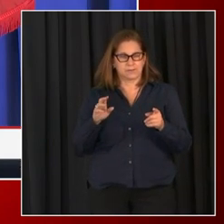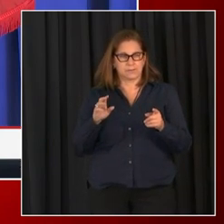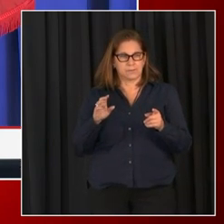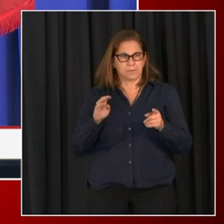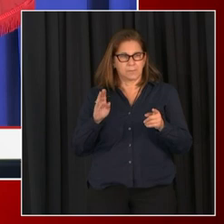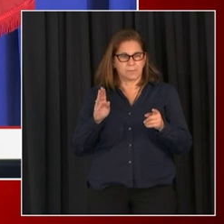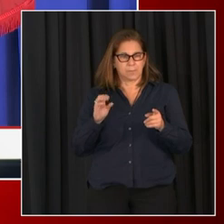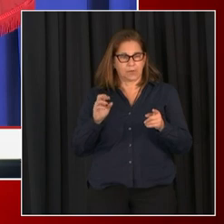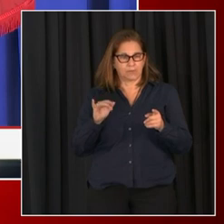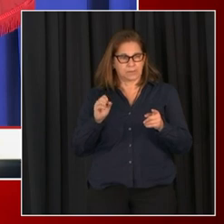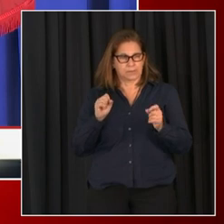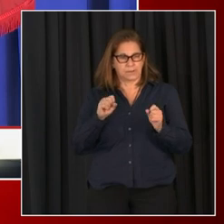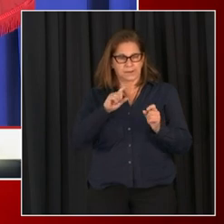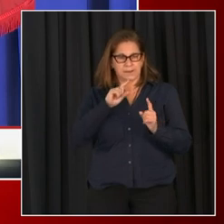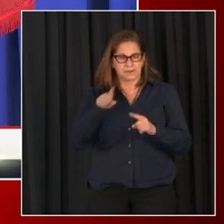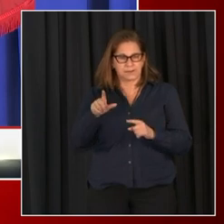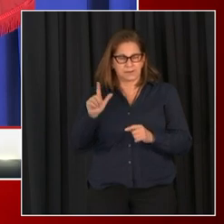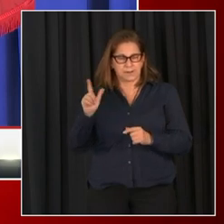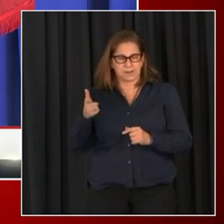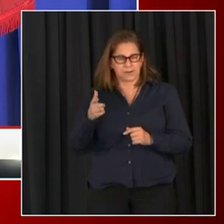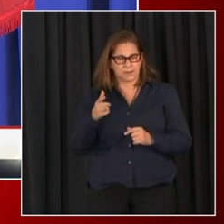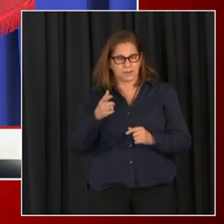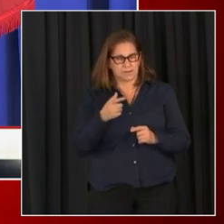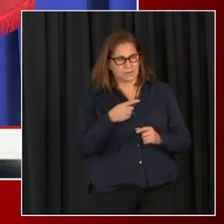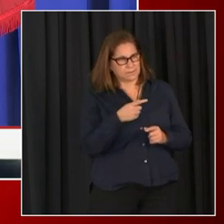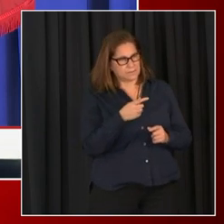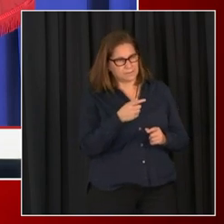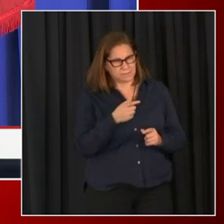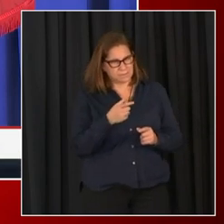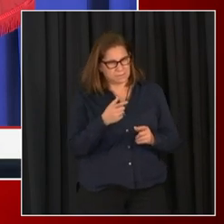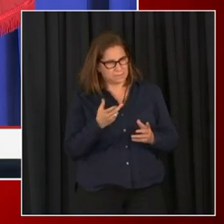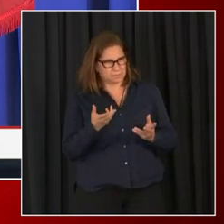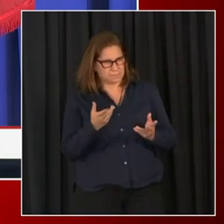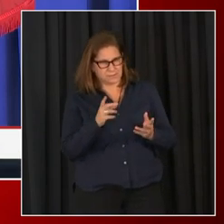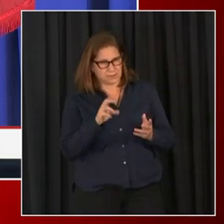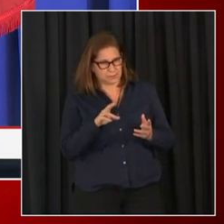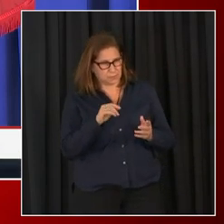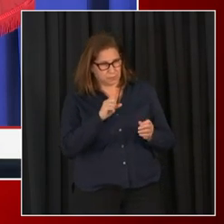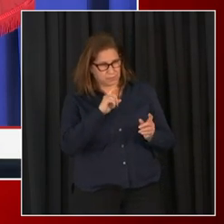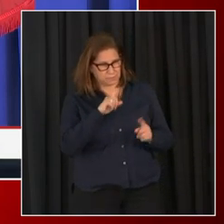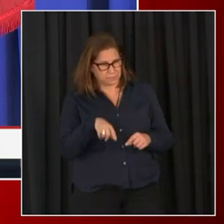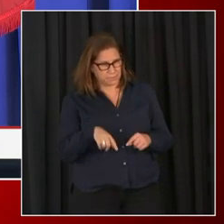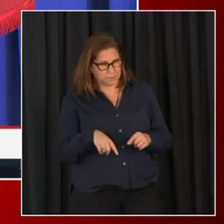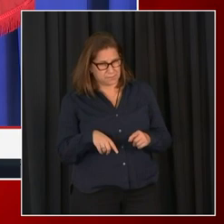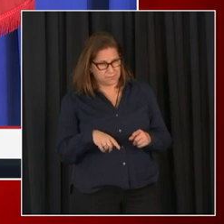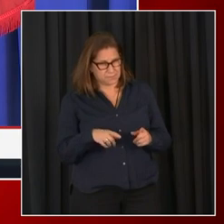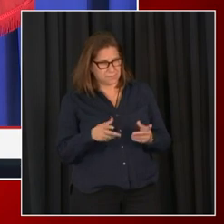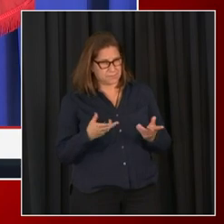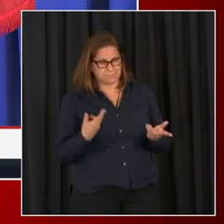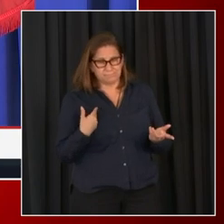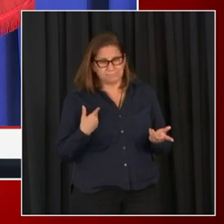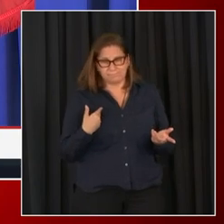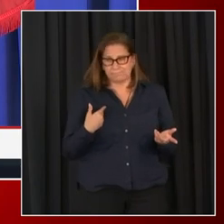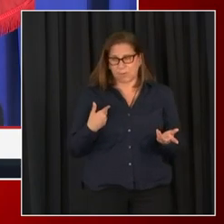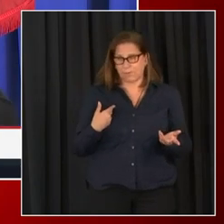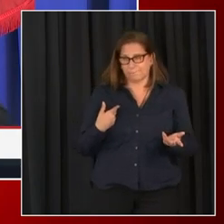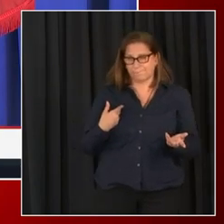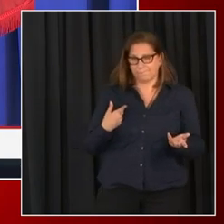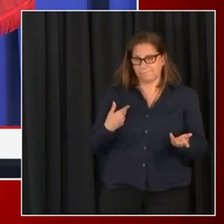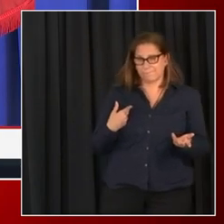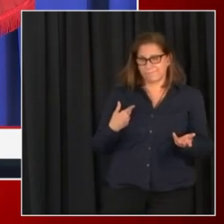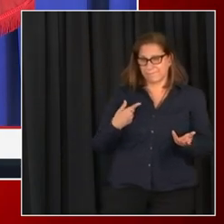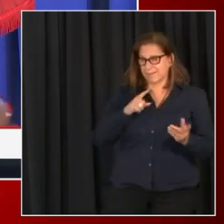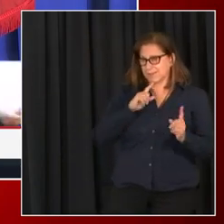was asked about this by council. They've given Well, you then the no council update on has this? its answers then. I'm sorry? Then the council should have